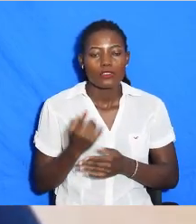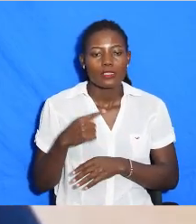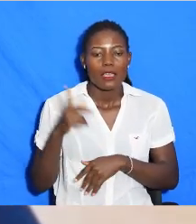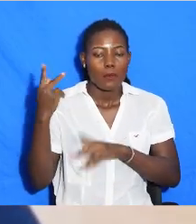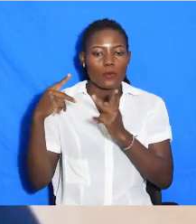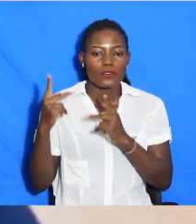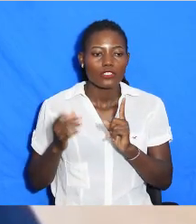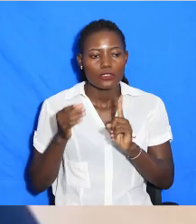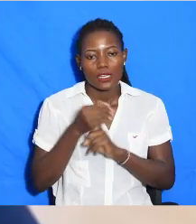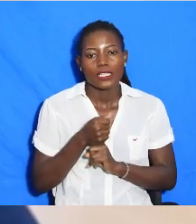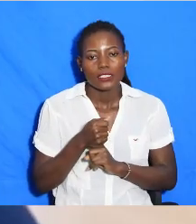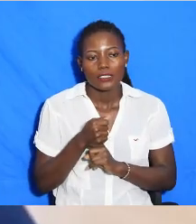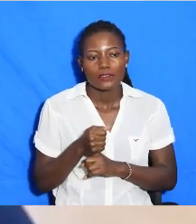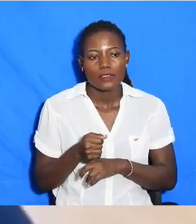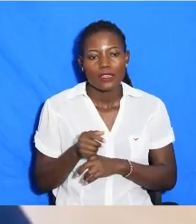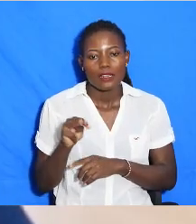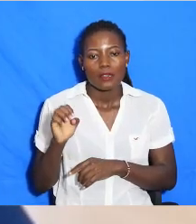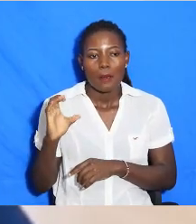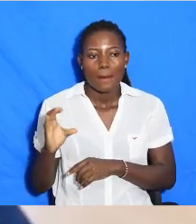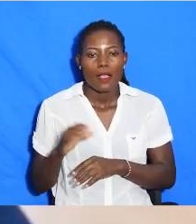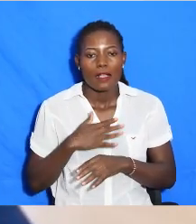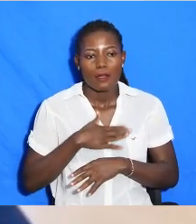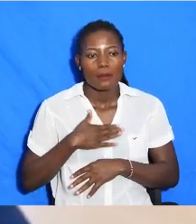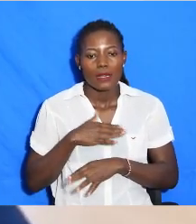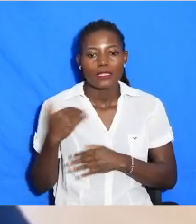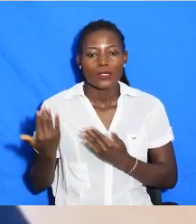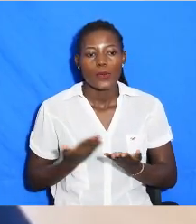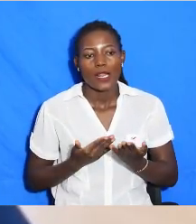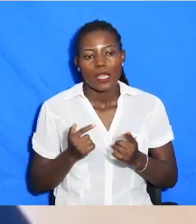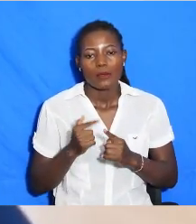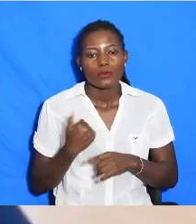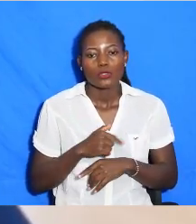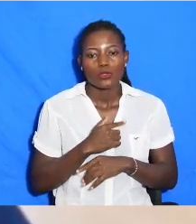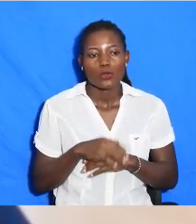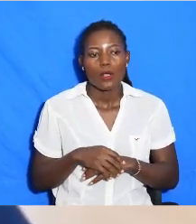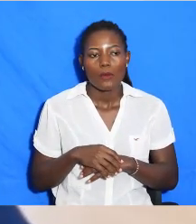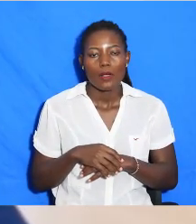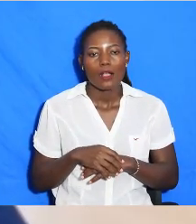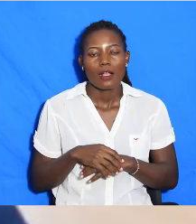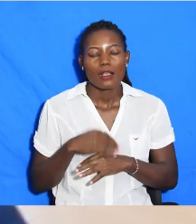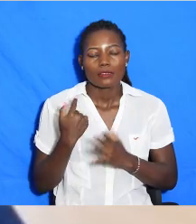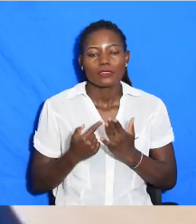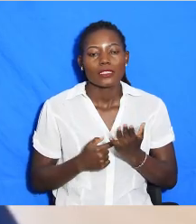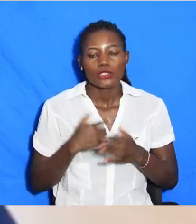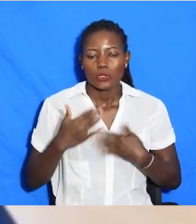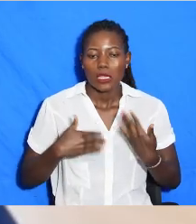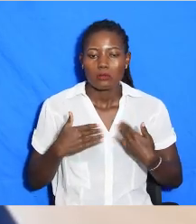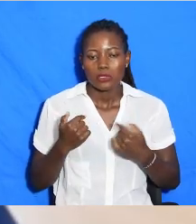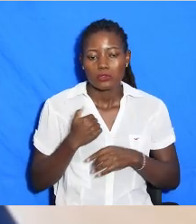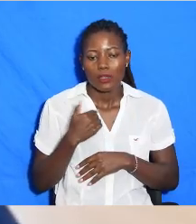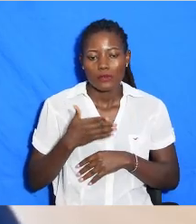achievements. So, Mark, please welcome to our podcast. And, of course, happy to have you here this